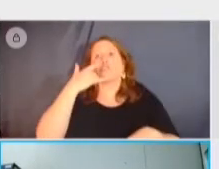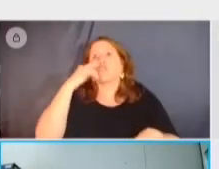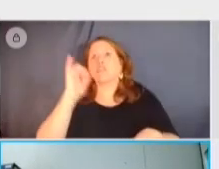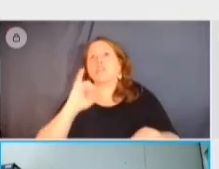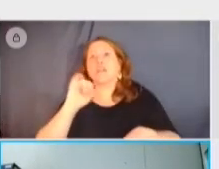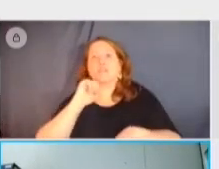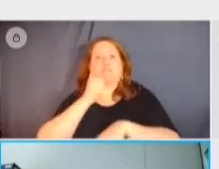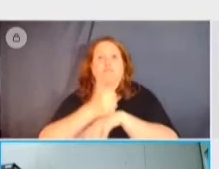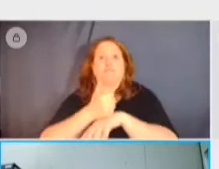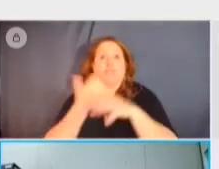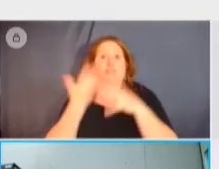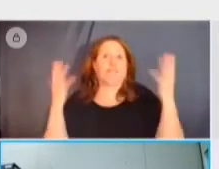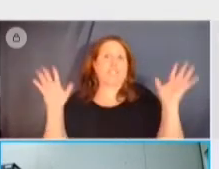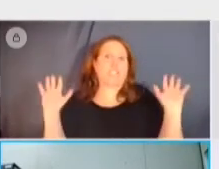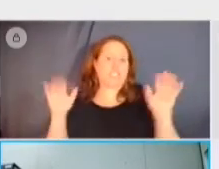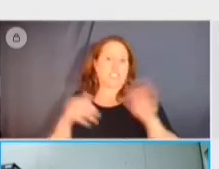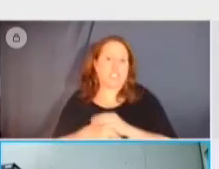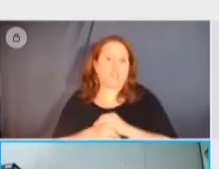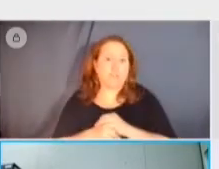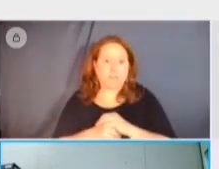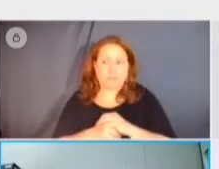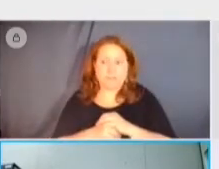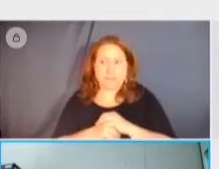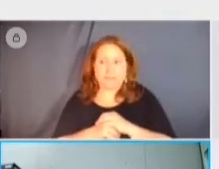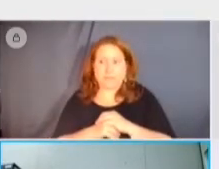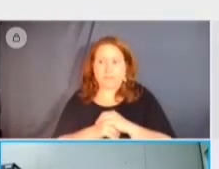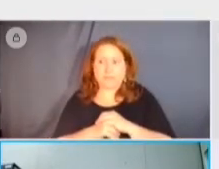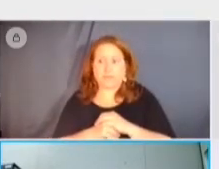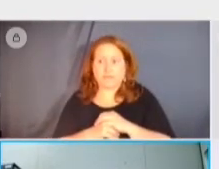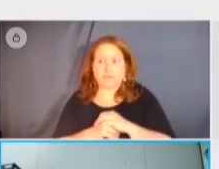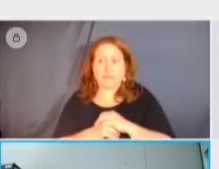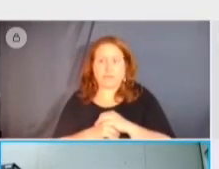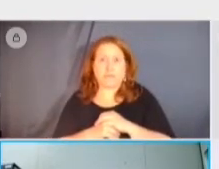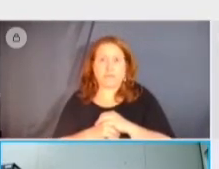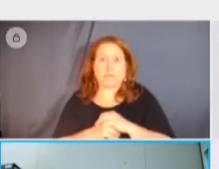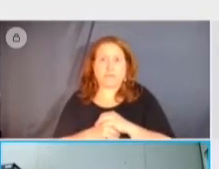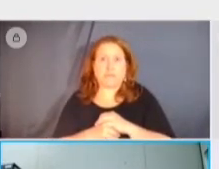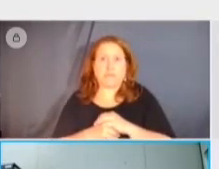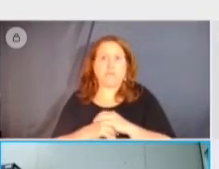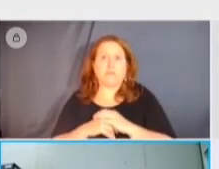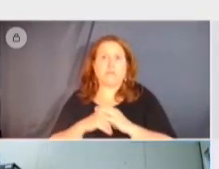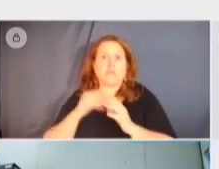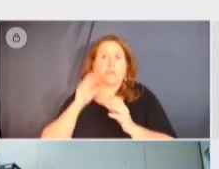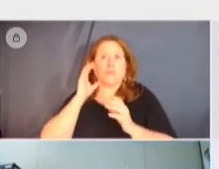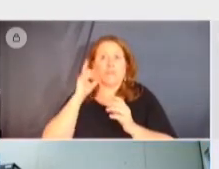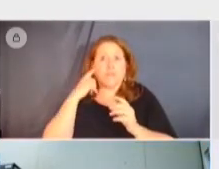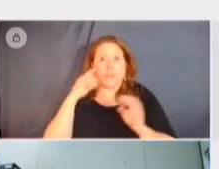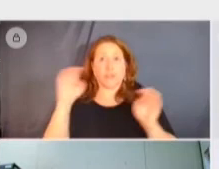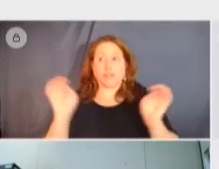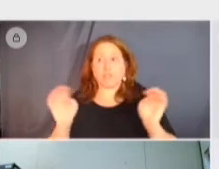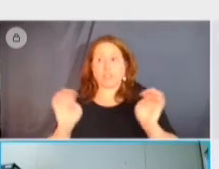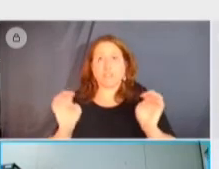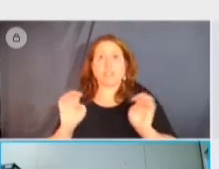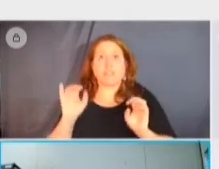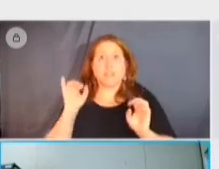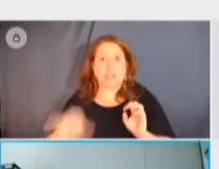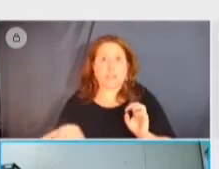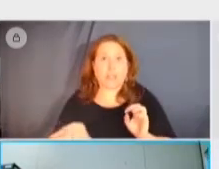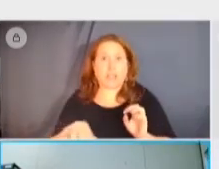believe, is good until the 26th of this month. So these are now in a very modestly revised version,